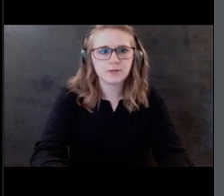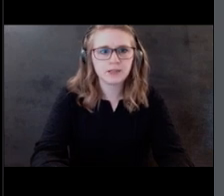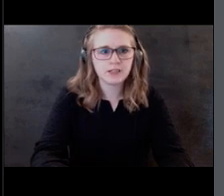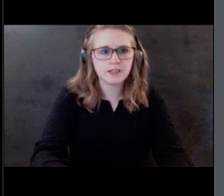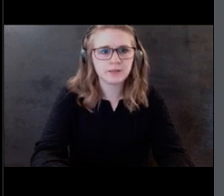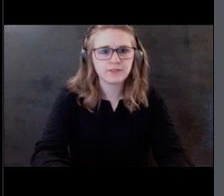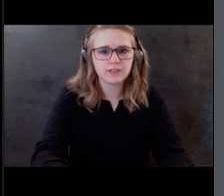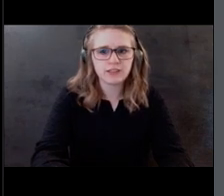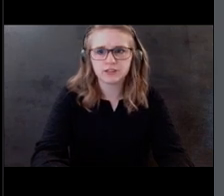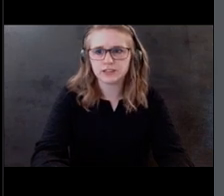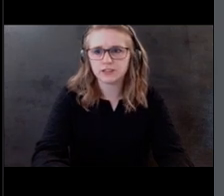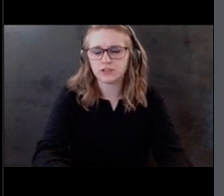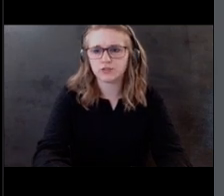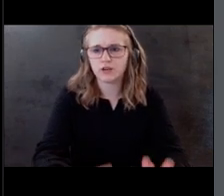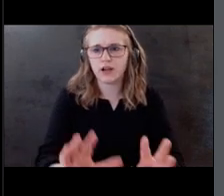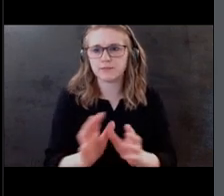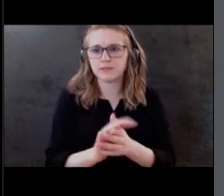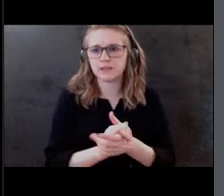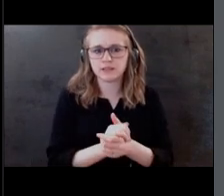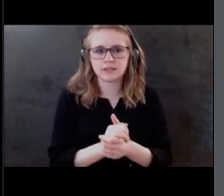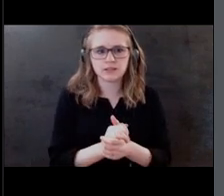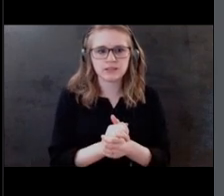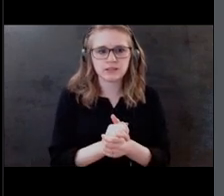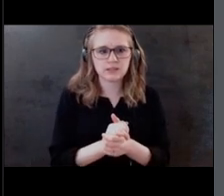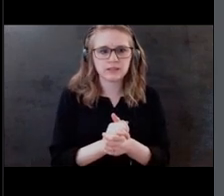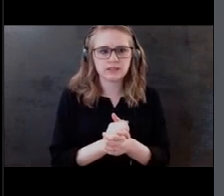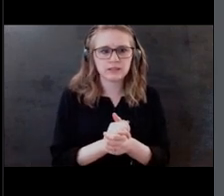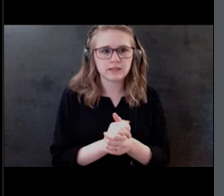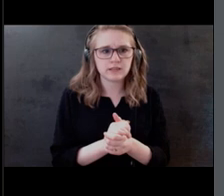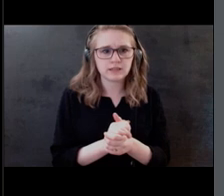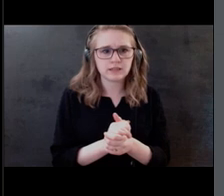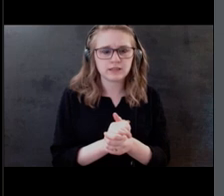Can anyone hear me? The feed just dropped.